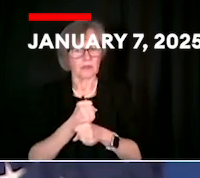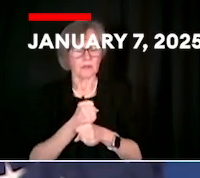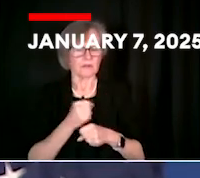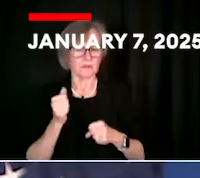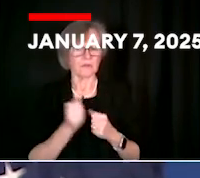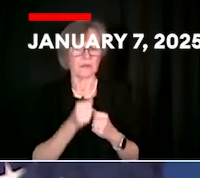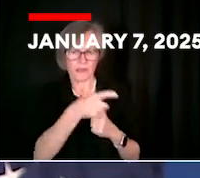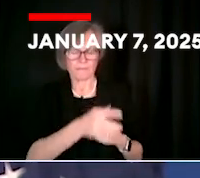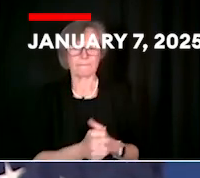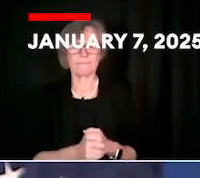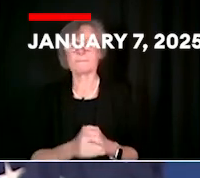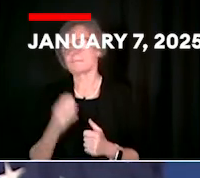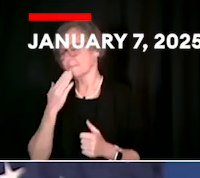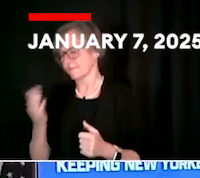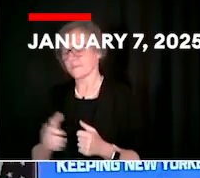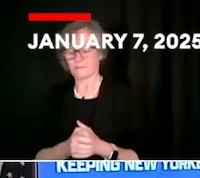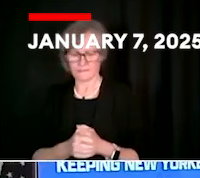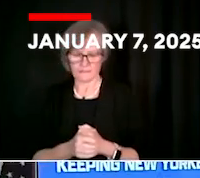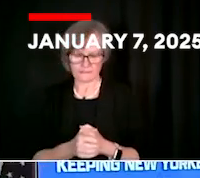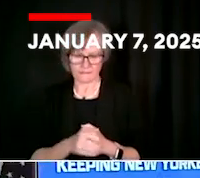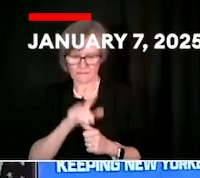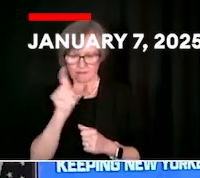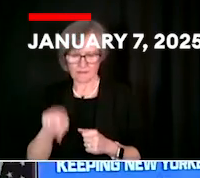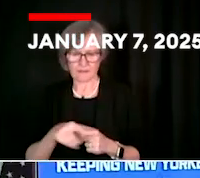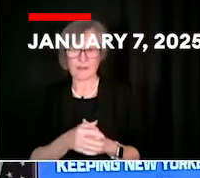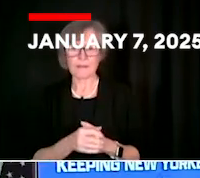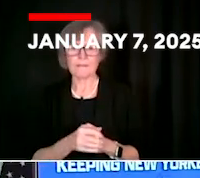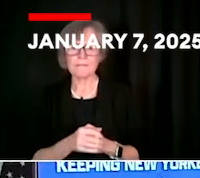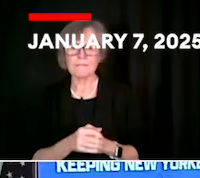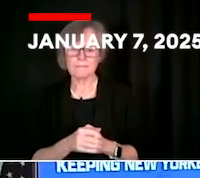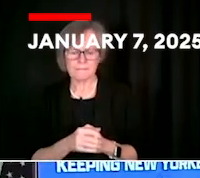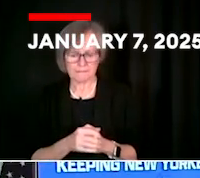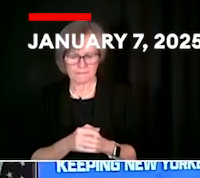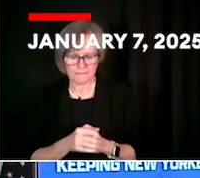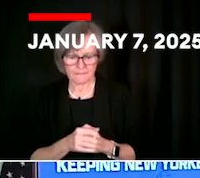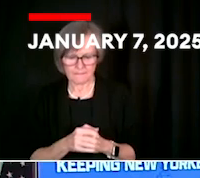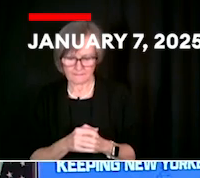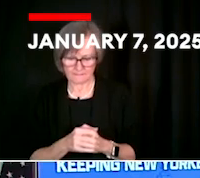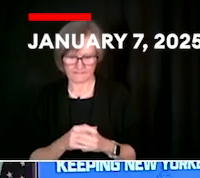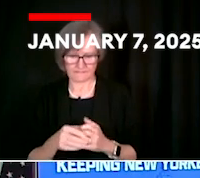you. Can you comment on the strike, potential strike by 1,000 doctors at